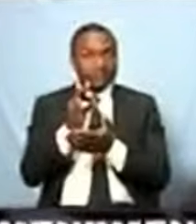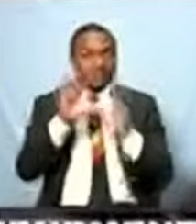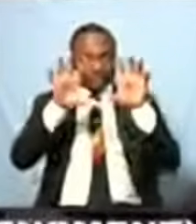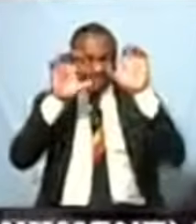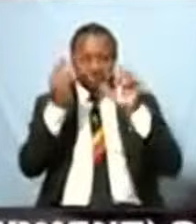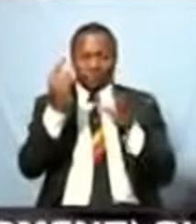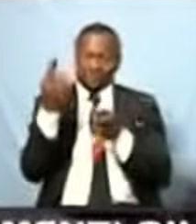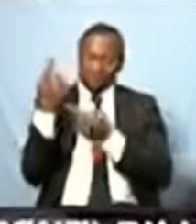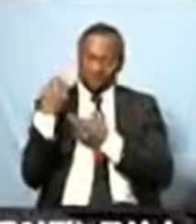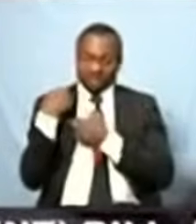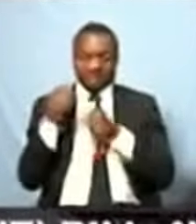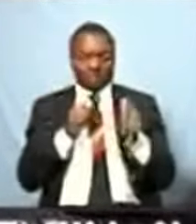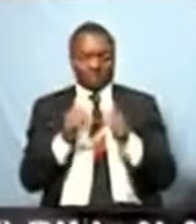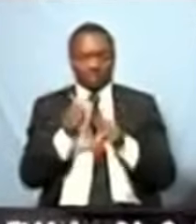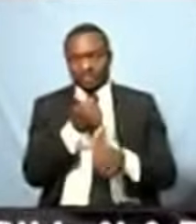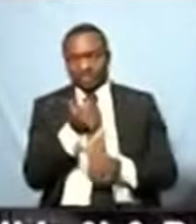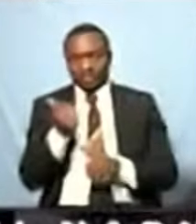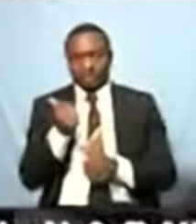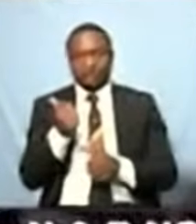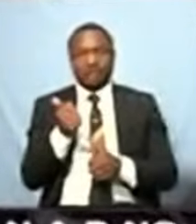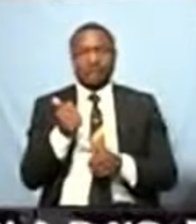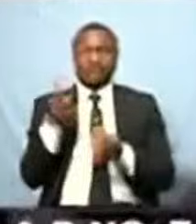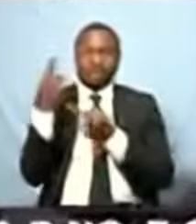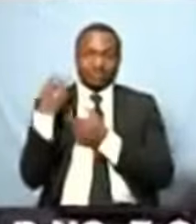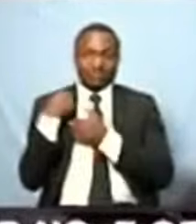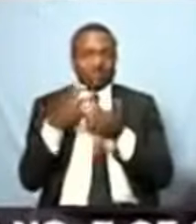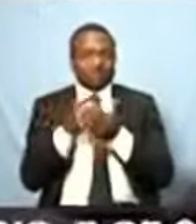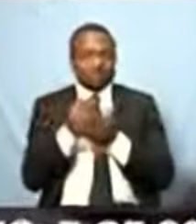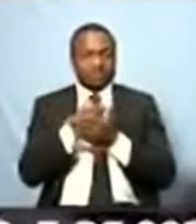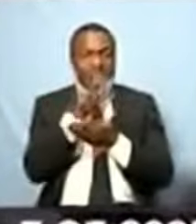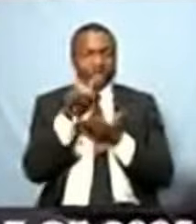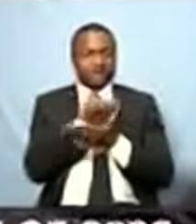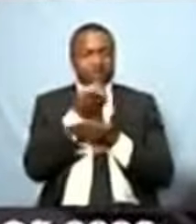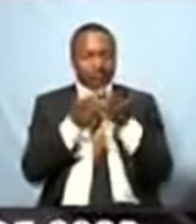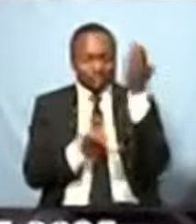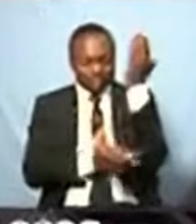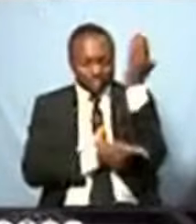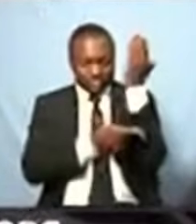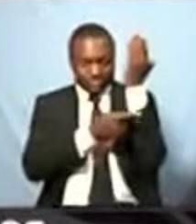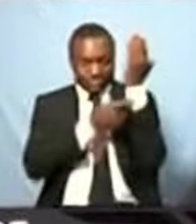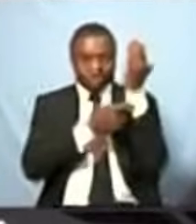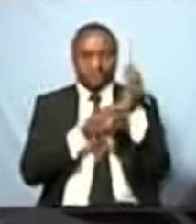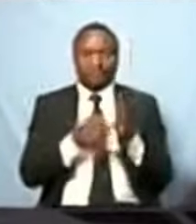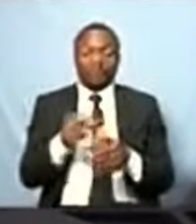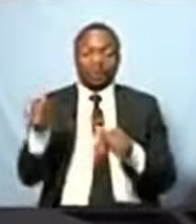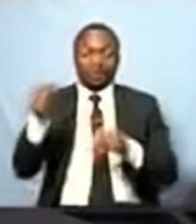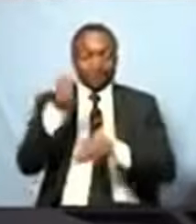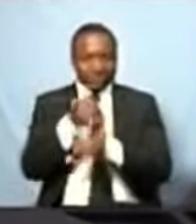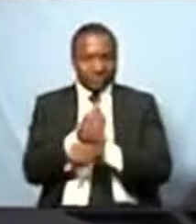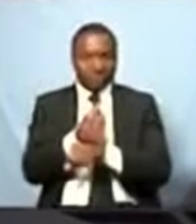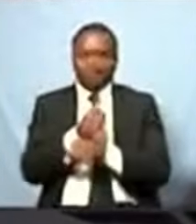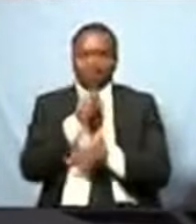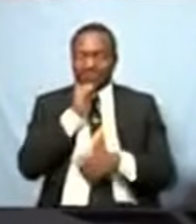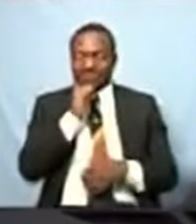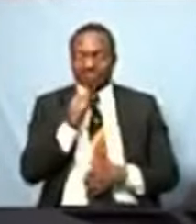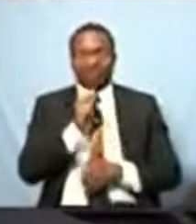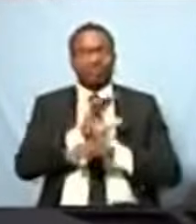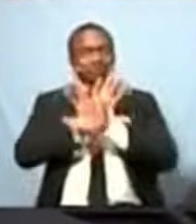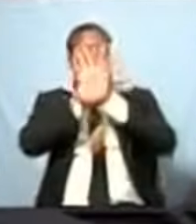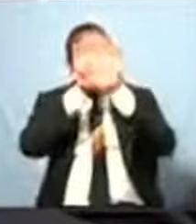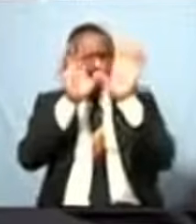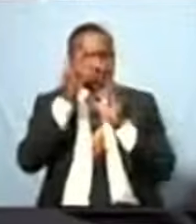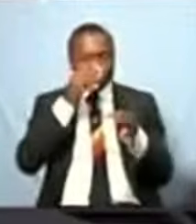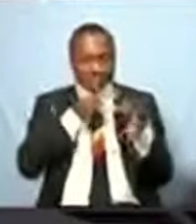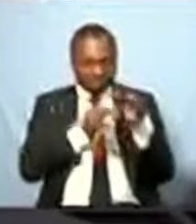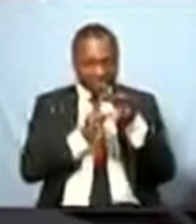in charge of administration, the other one in charge of finance and economic development. Their appointment is not clearly spelled out